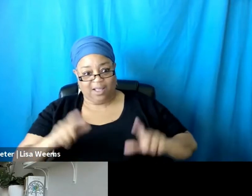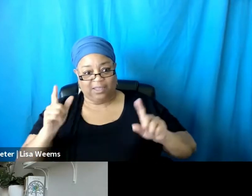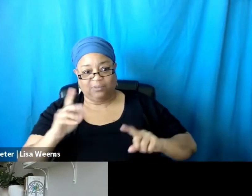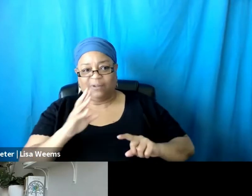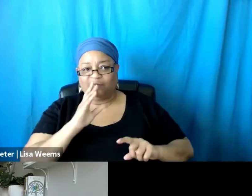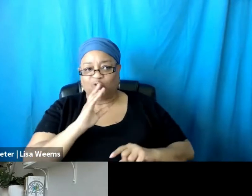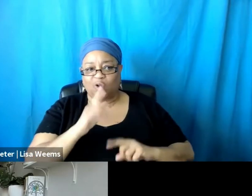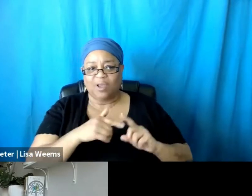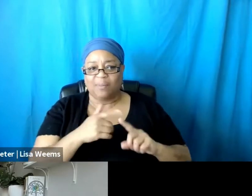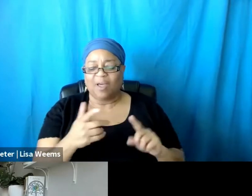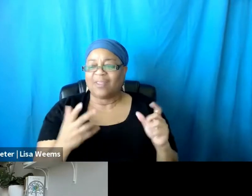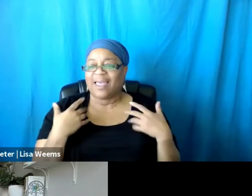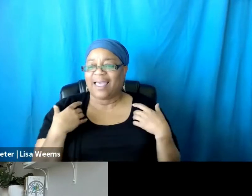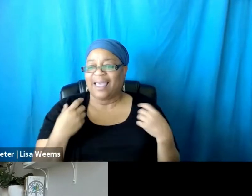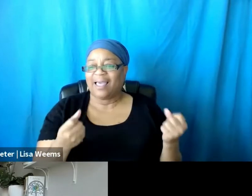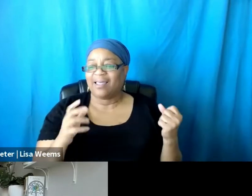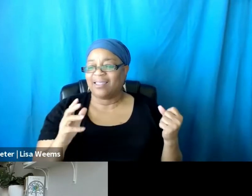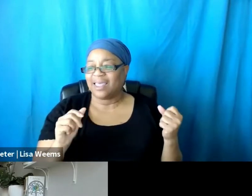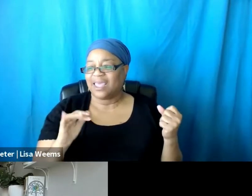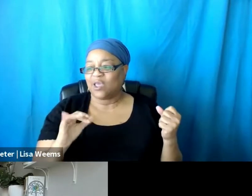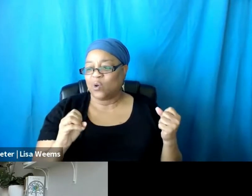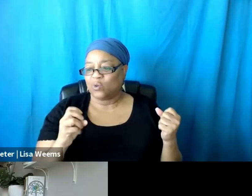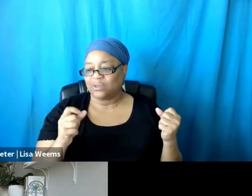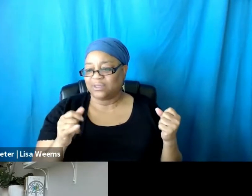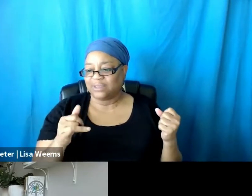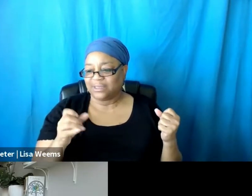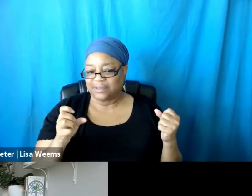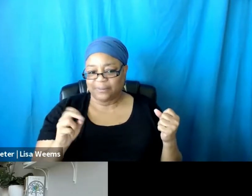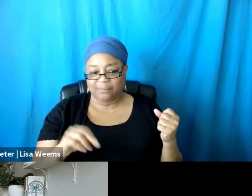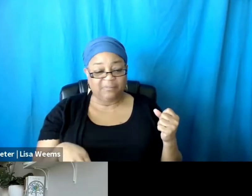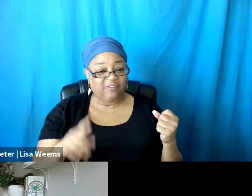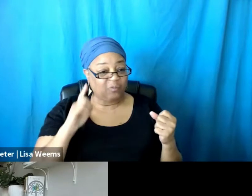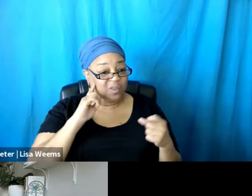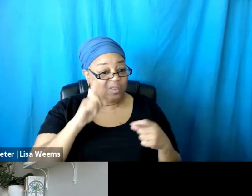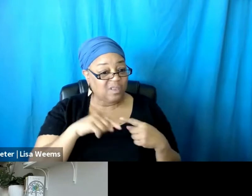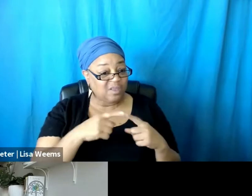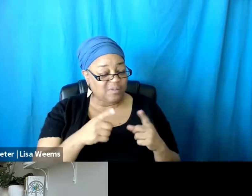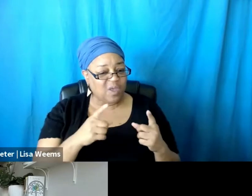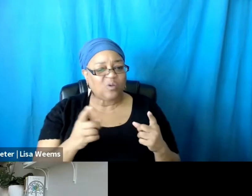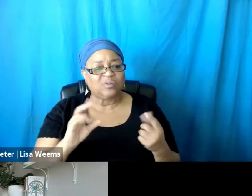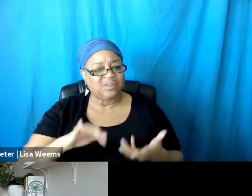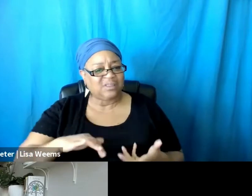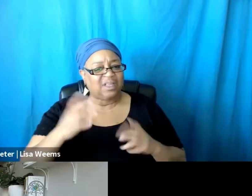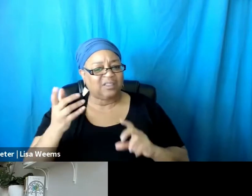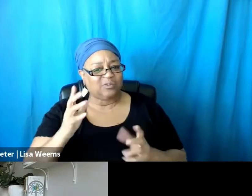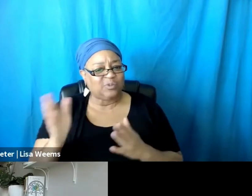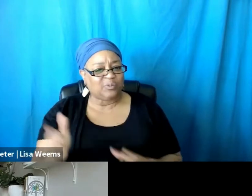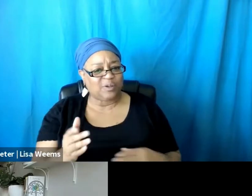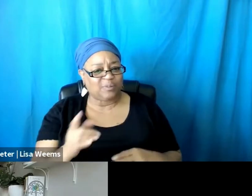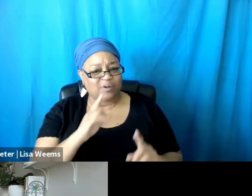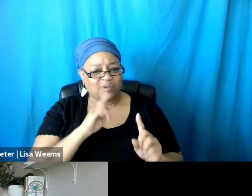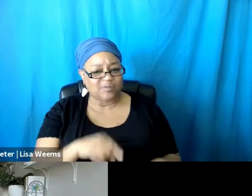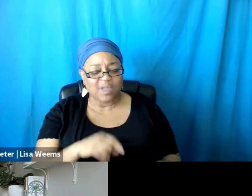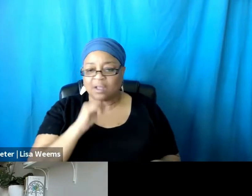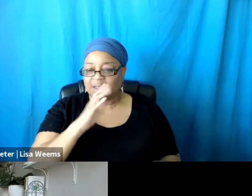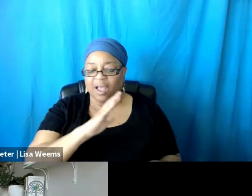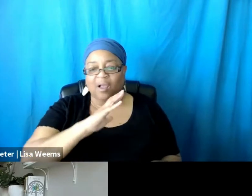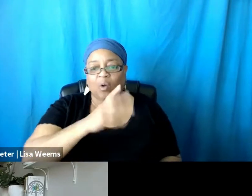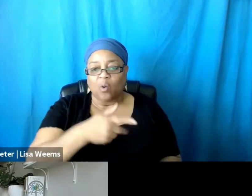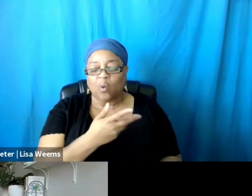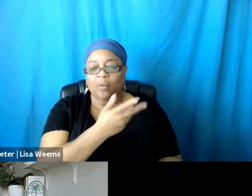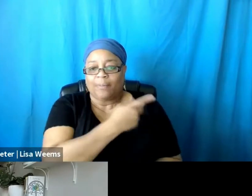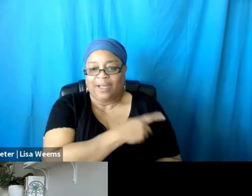and understanding that if we are thinking about disaster preparedness and response, not all patients will interact with all parts of the